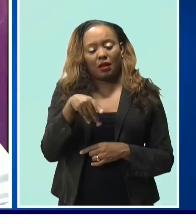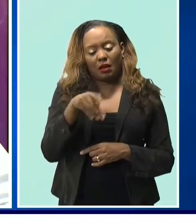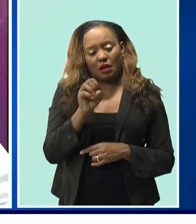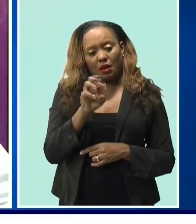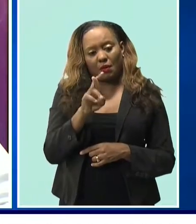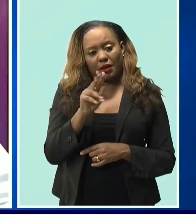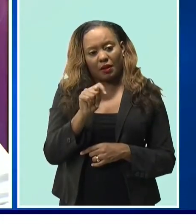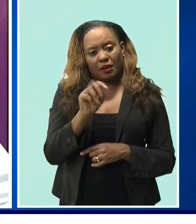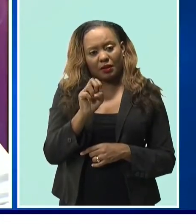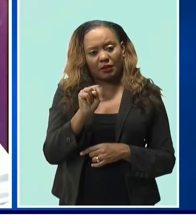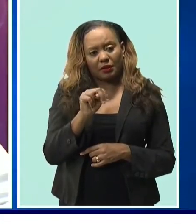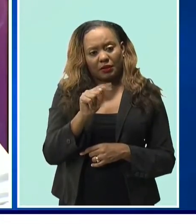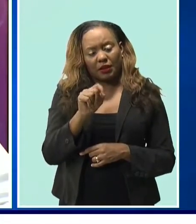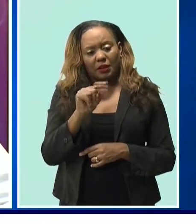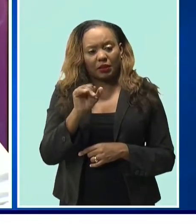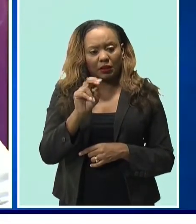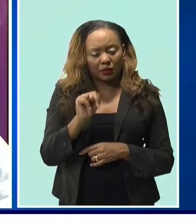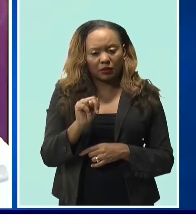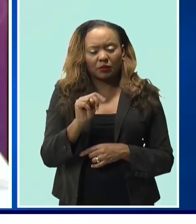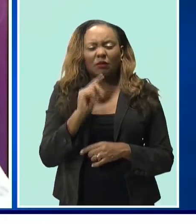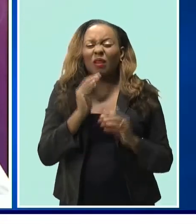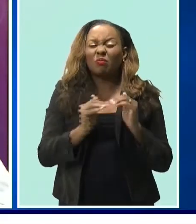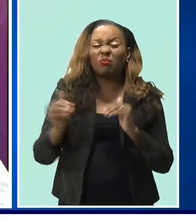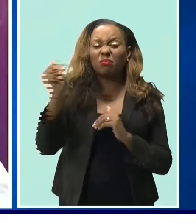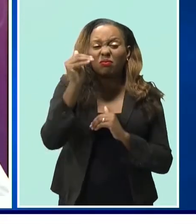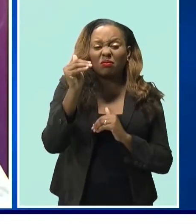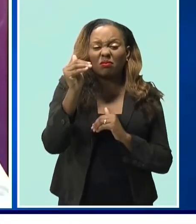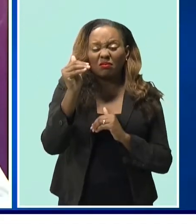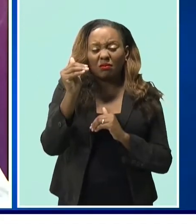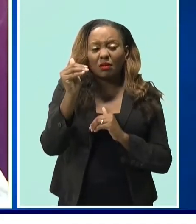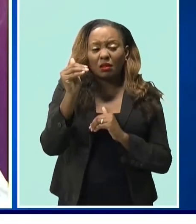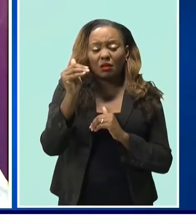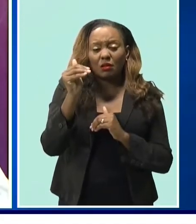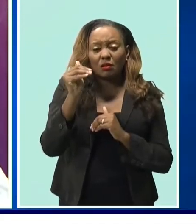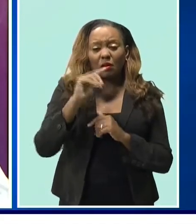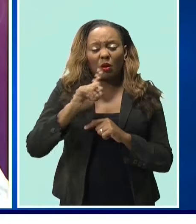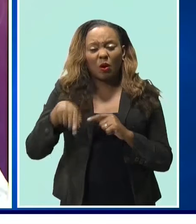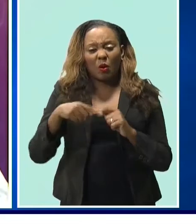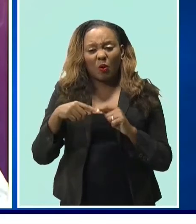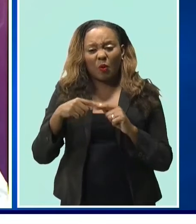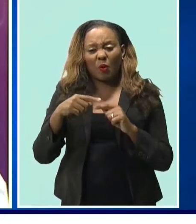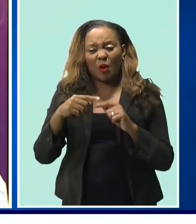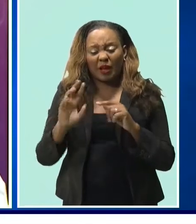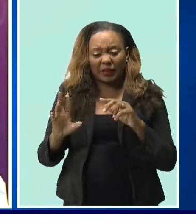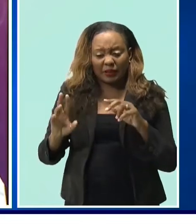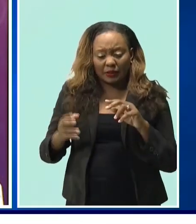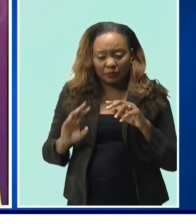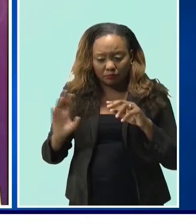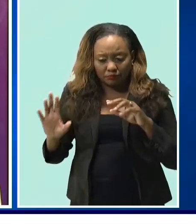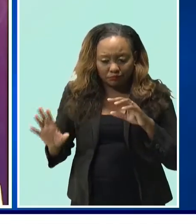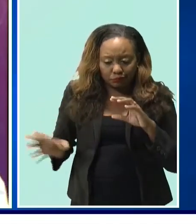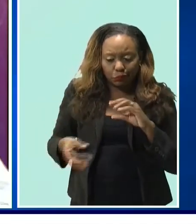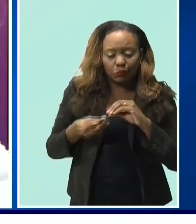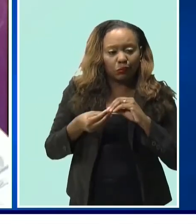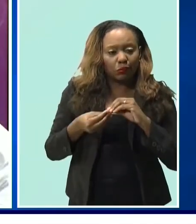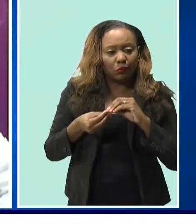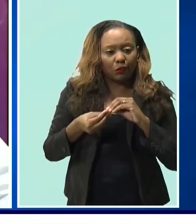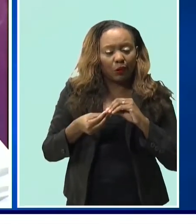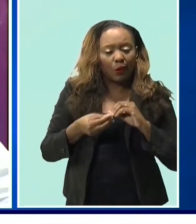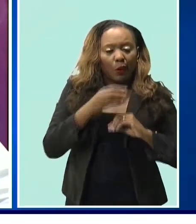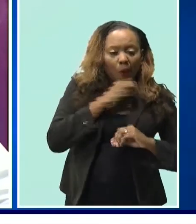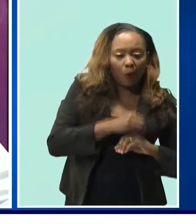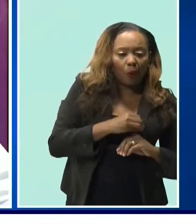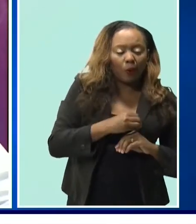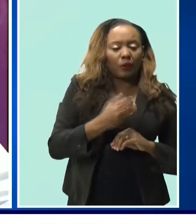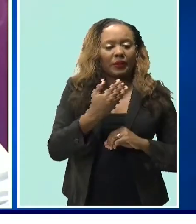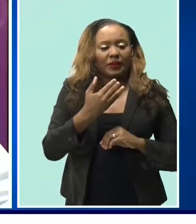the highest in the world. So the two of those factors together, the elderly in our population and the large proportion